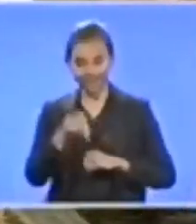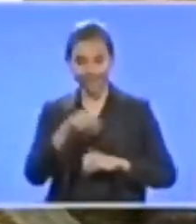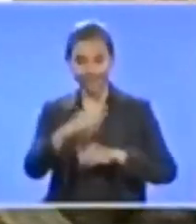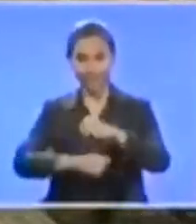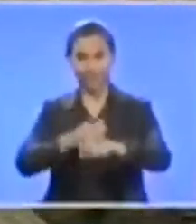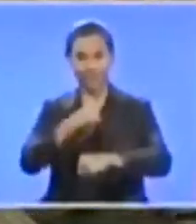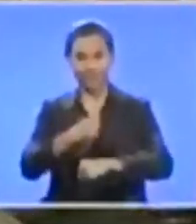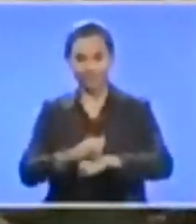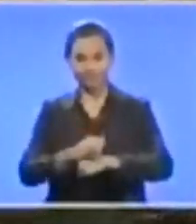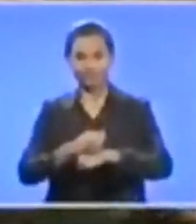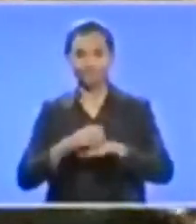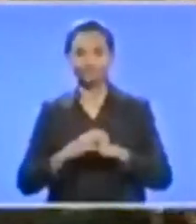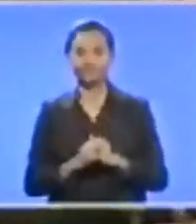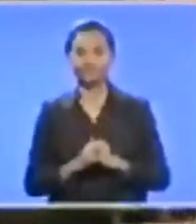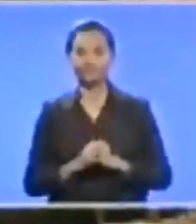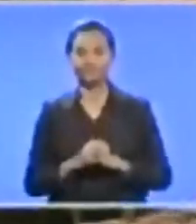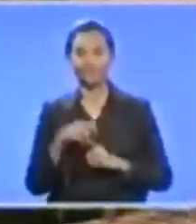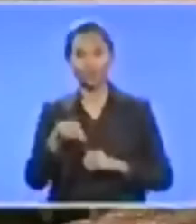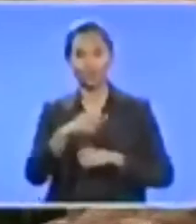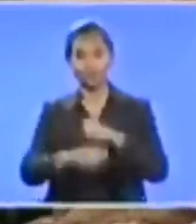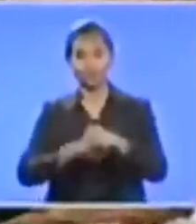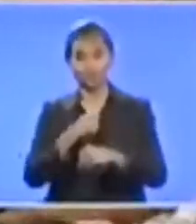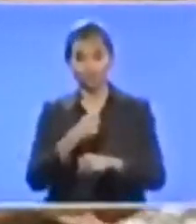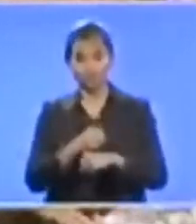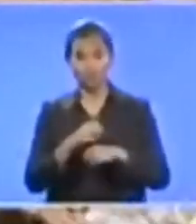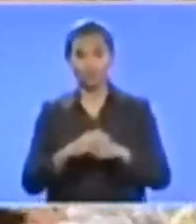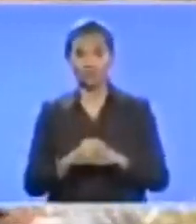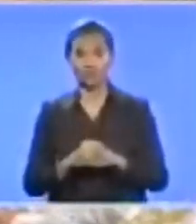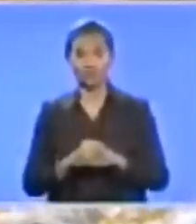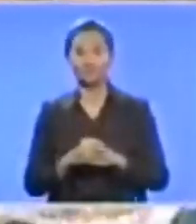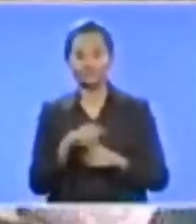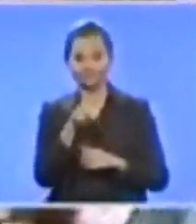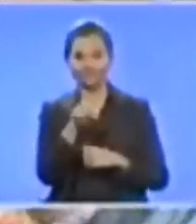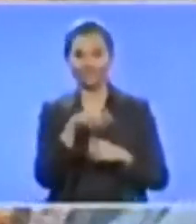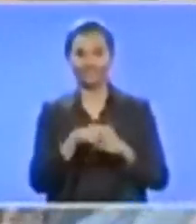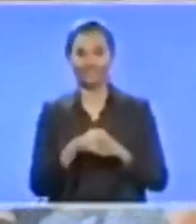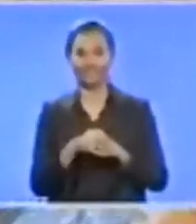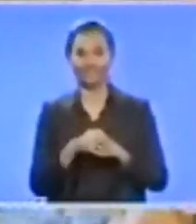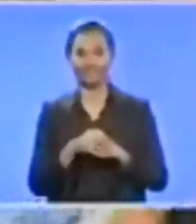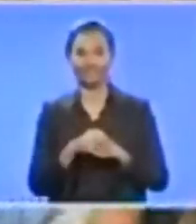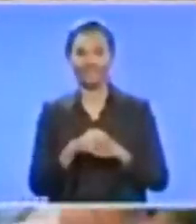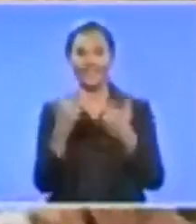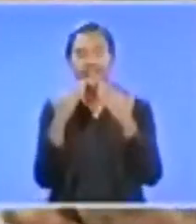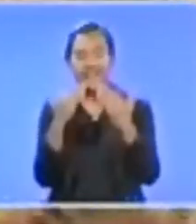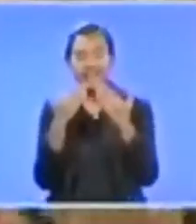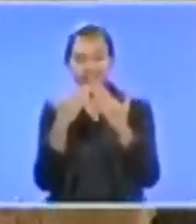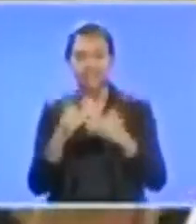Desia, Desia Dinal Valtakal. Thank you.